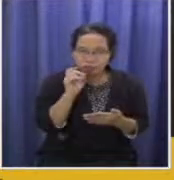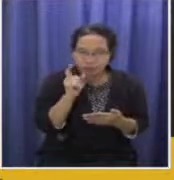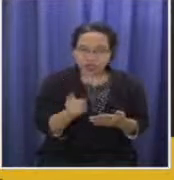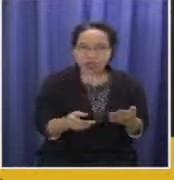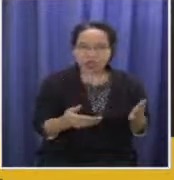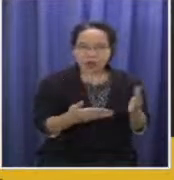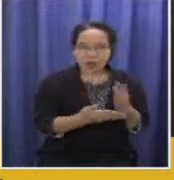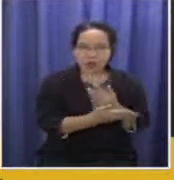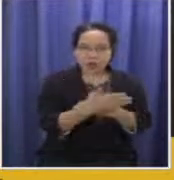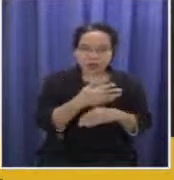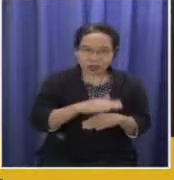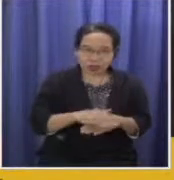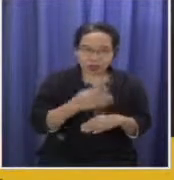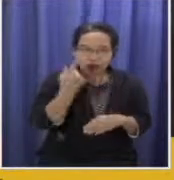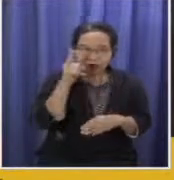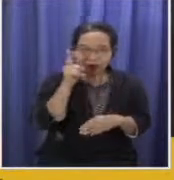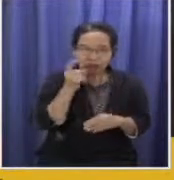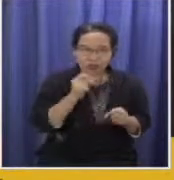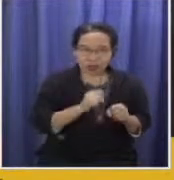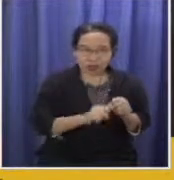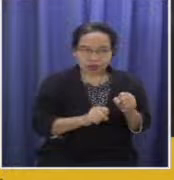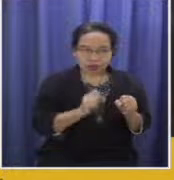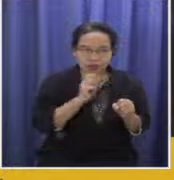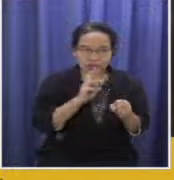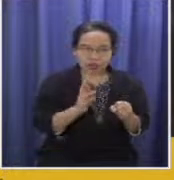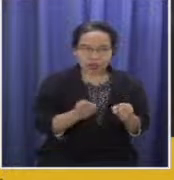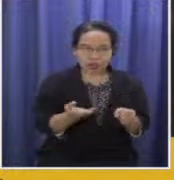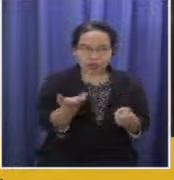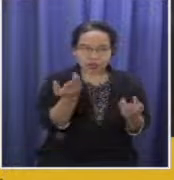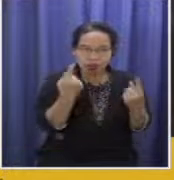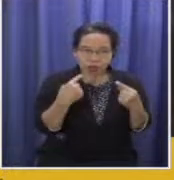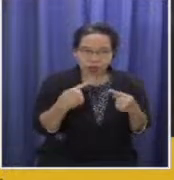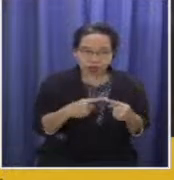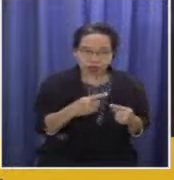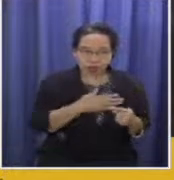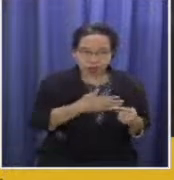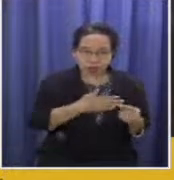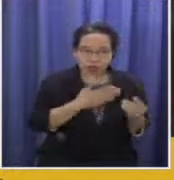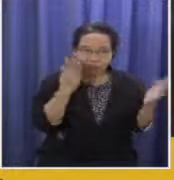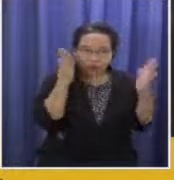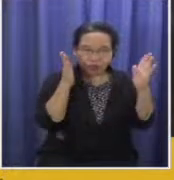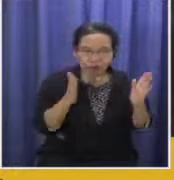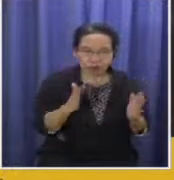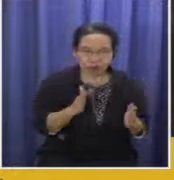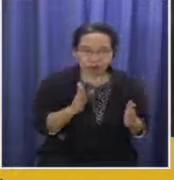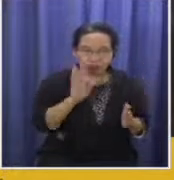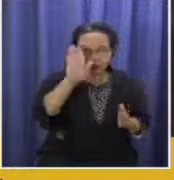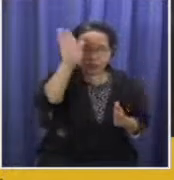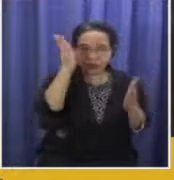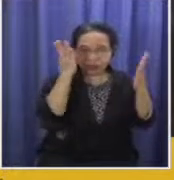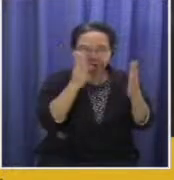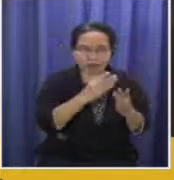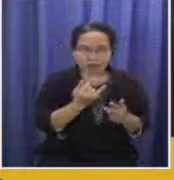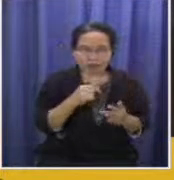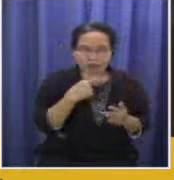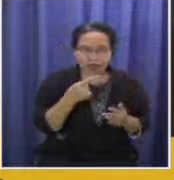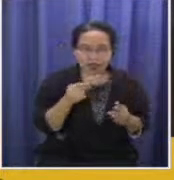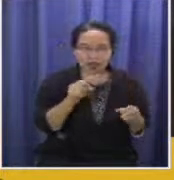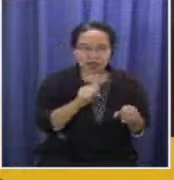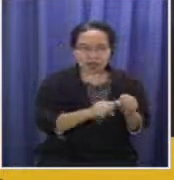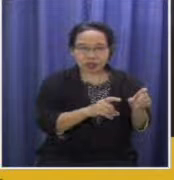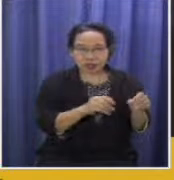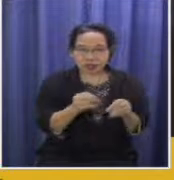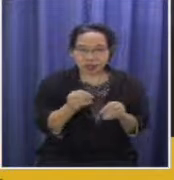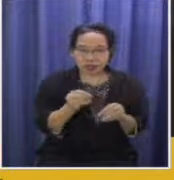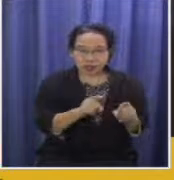that ye shall pass on. For therefore are ye come to your servant. And they said,